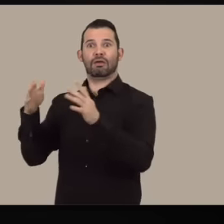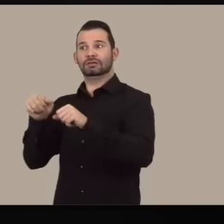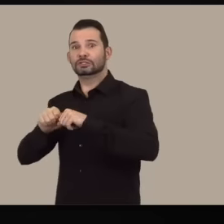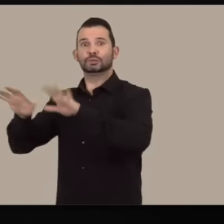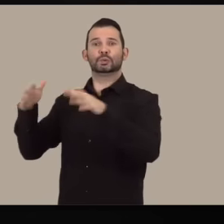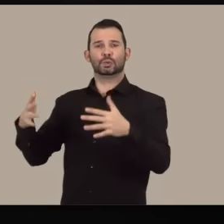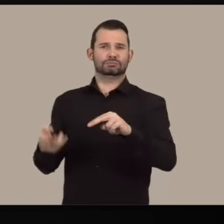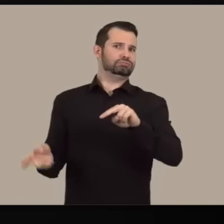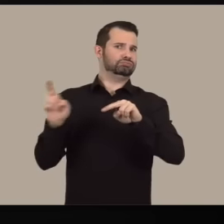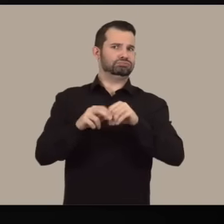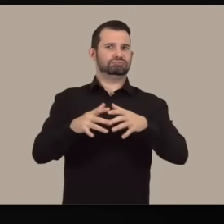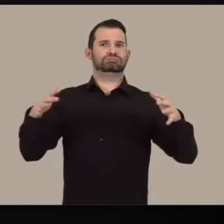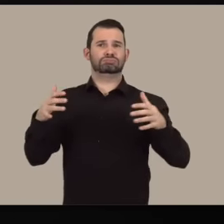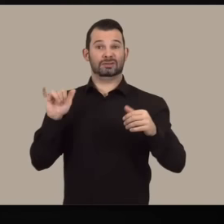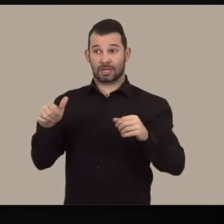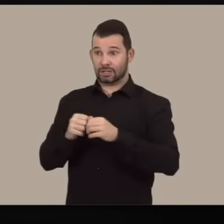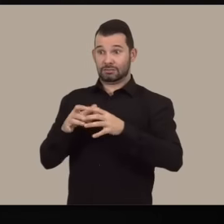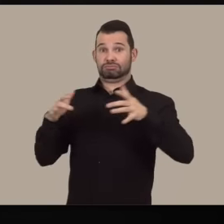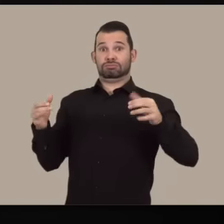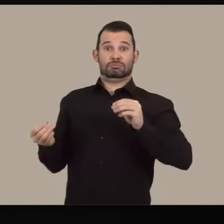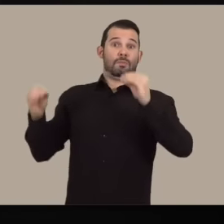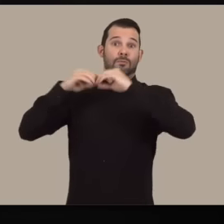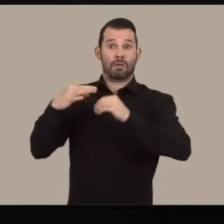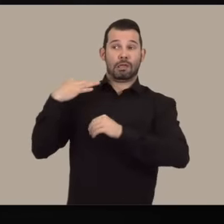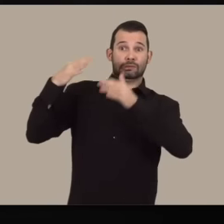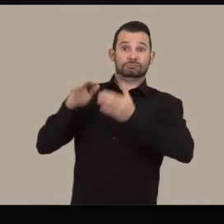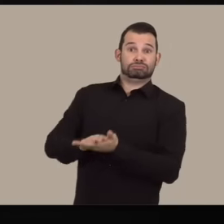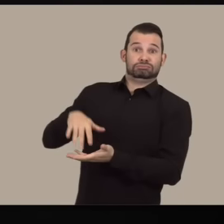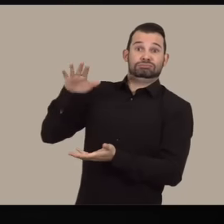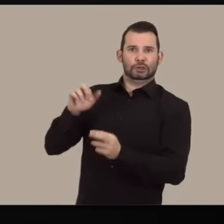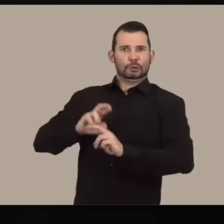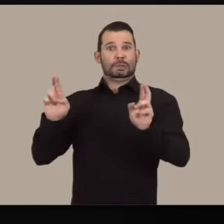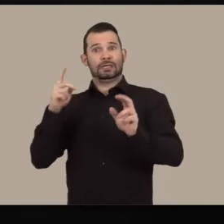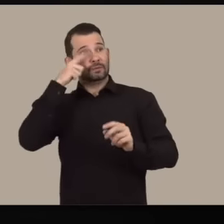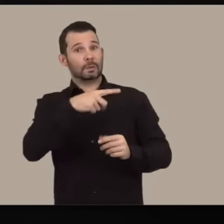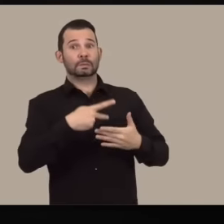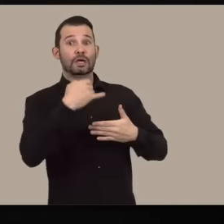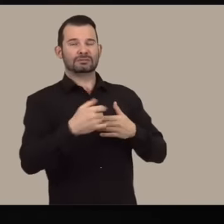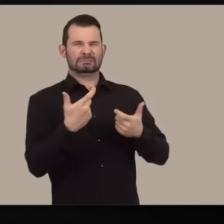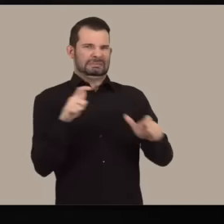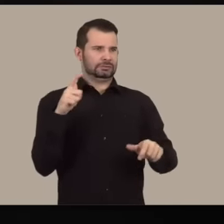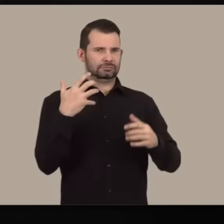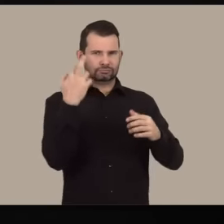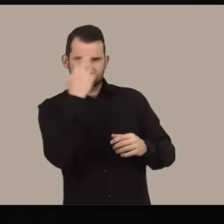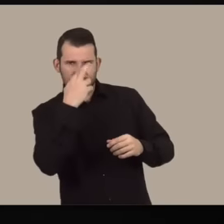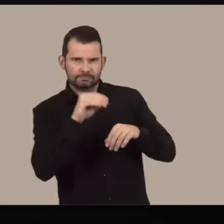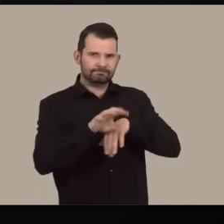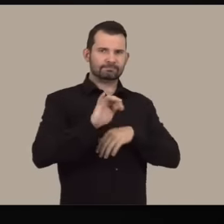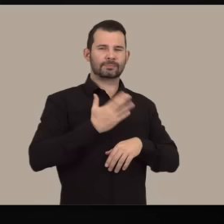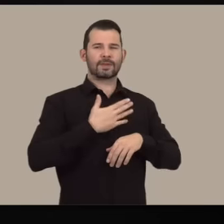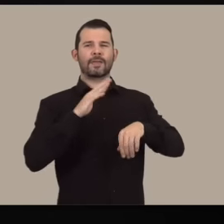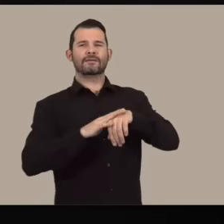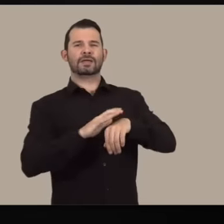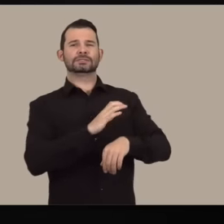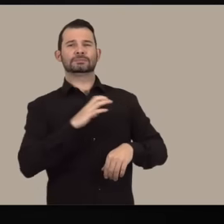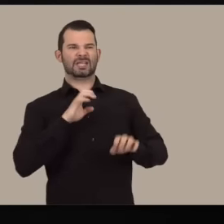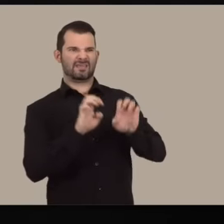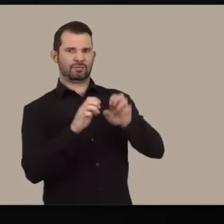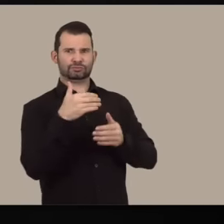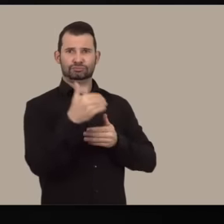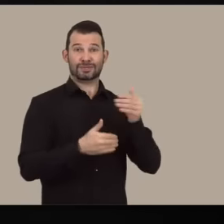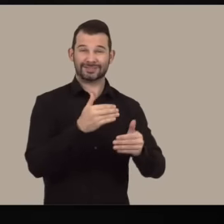to production to marketing and distribution. With the increasing volume of applicants, the readiness of a project